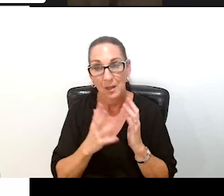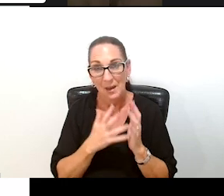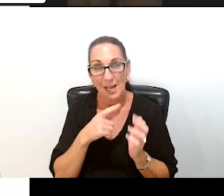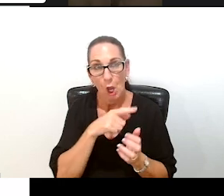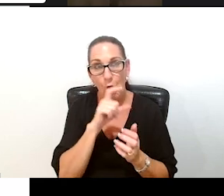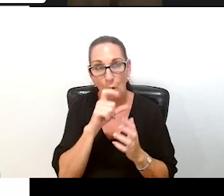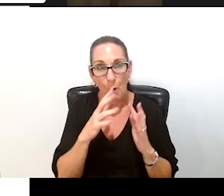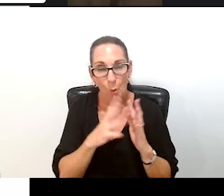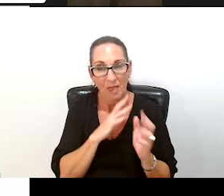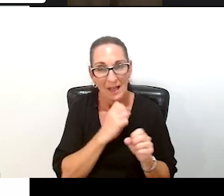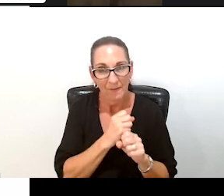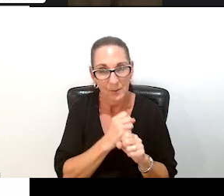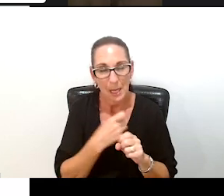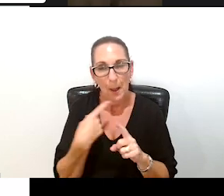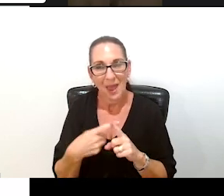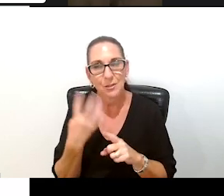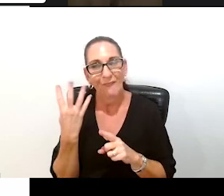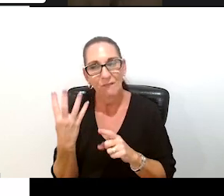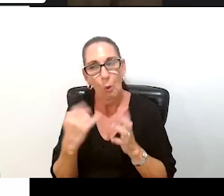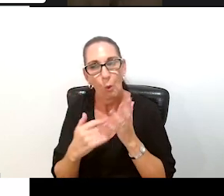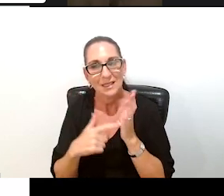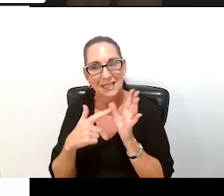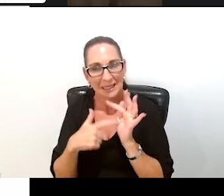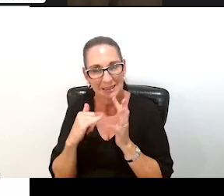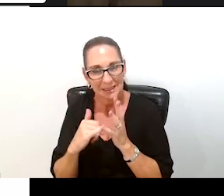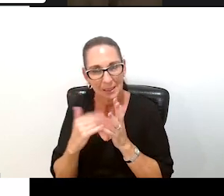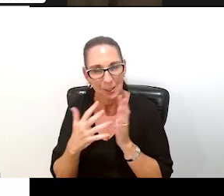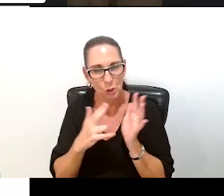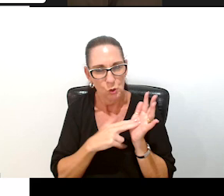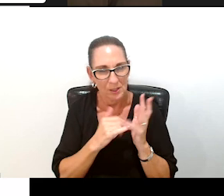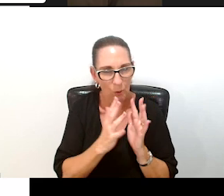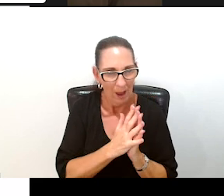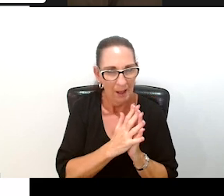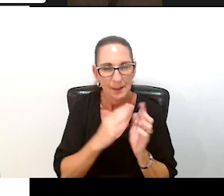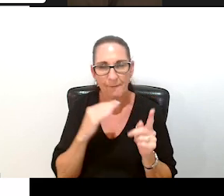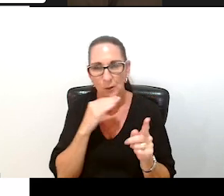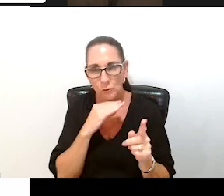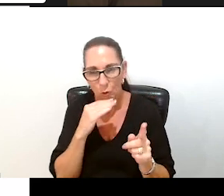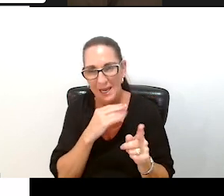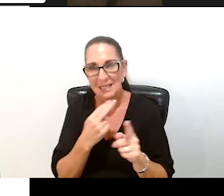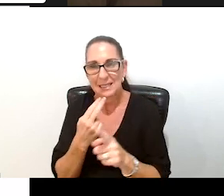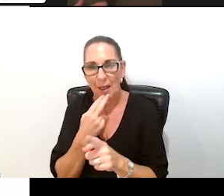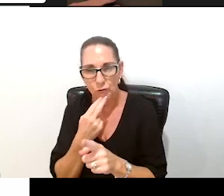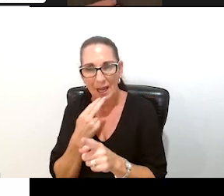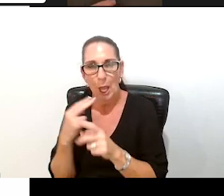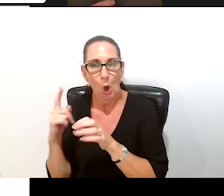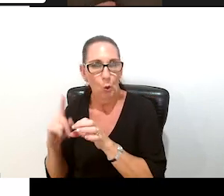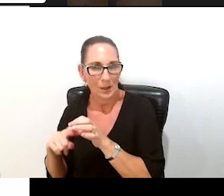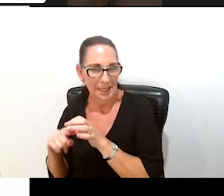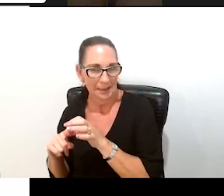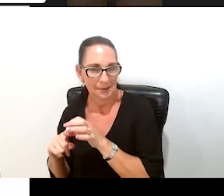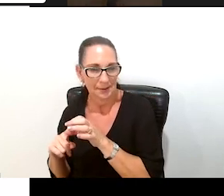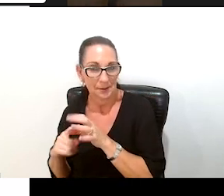Commonwealth Government plus 4 states. So New South Wales, Victoria, South Australia and Queensland. And